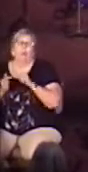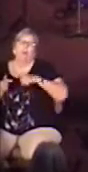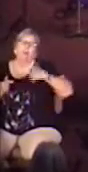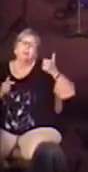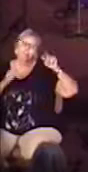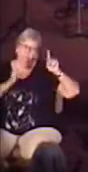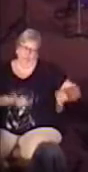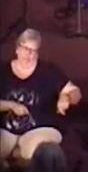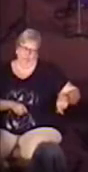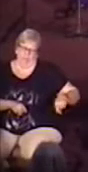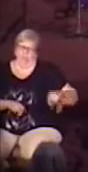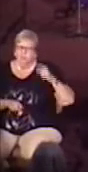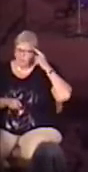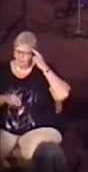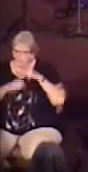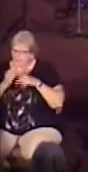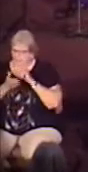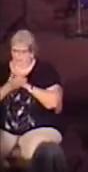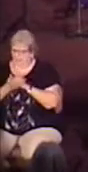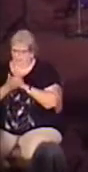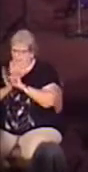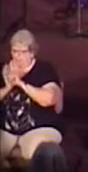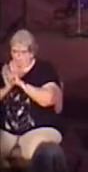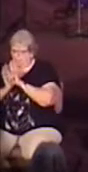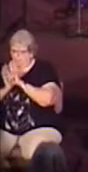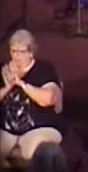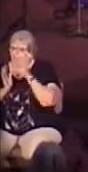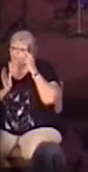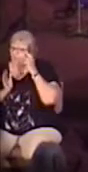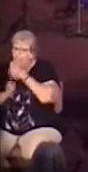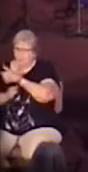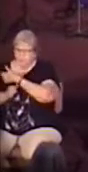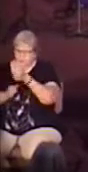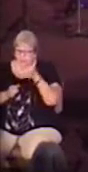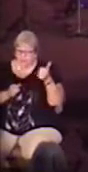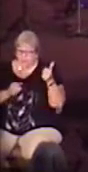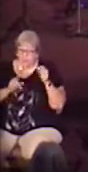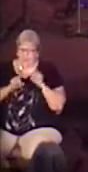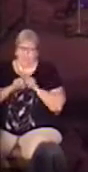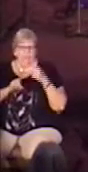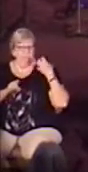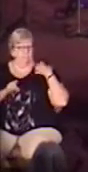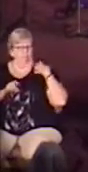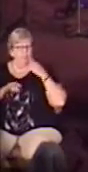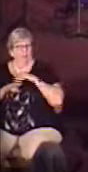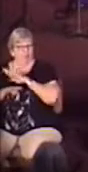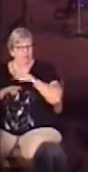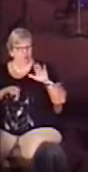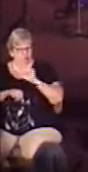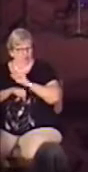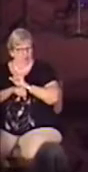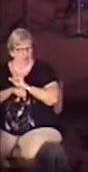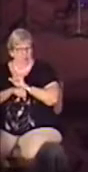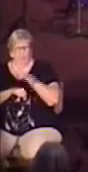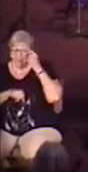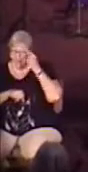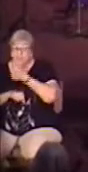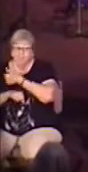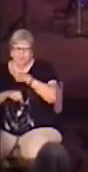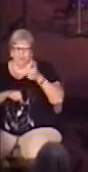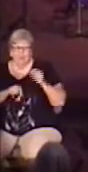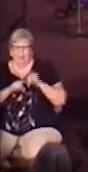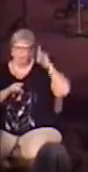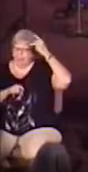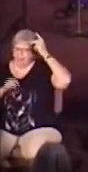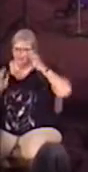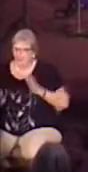person. And so think of that for a moment. Think of yourself as a boss at your job. Think of yourself as a politician.